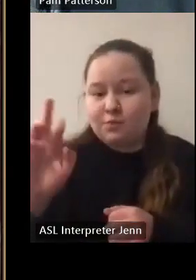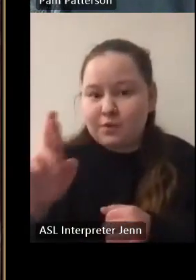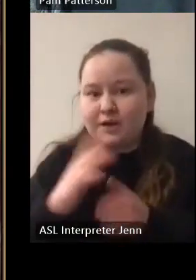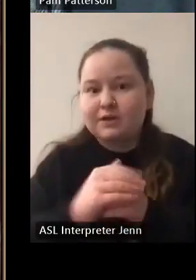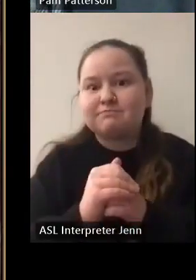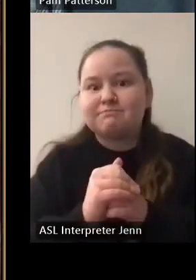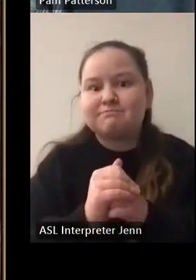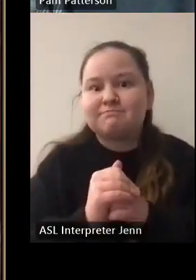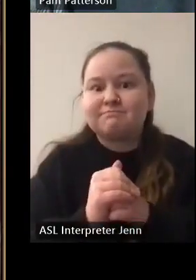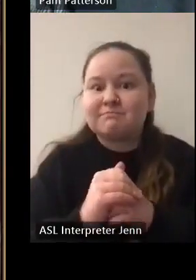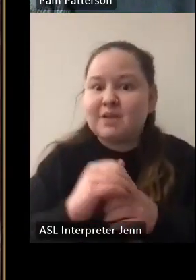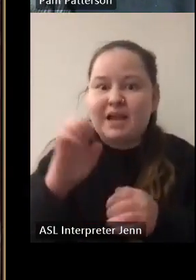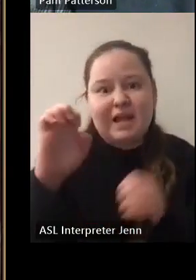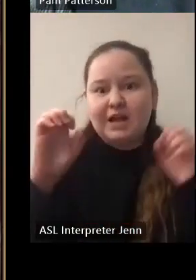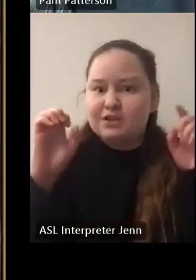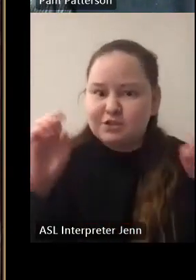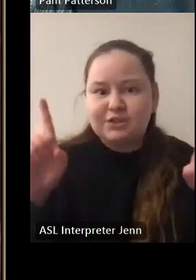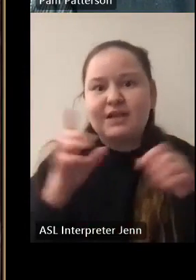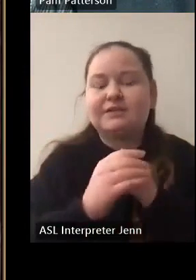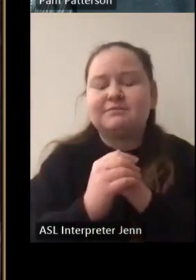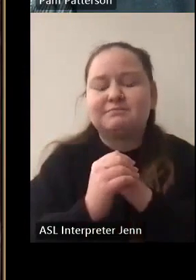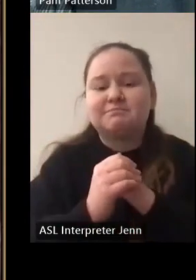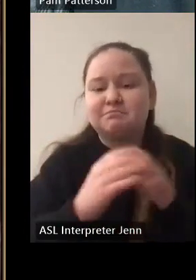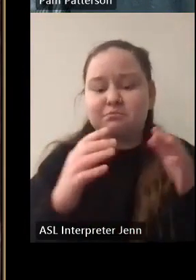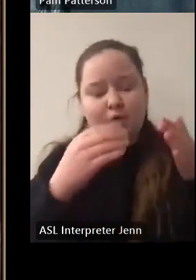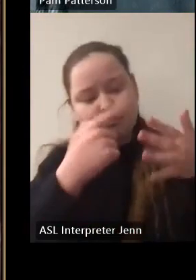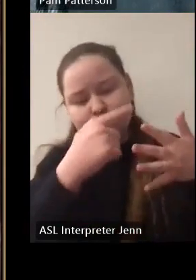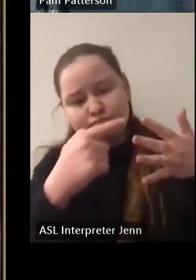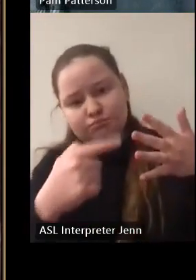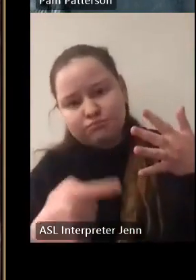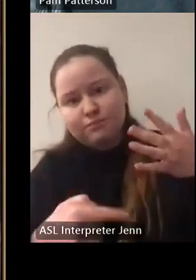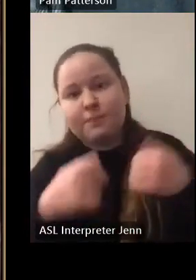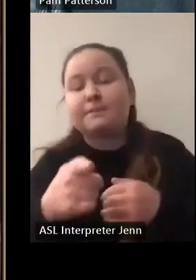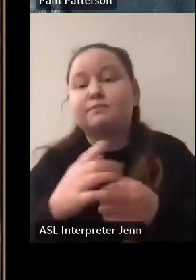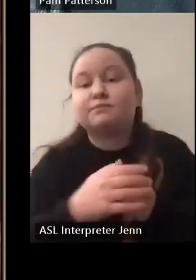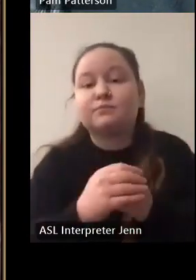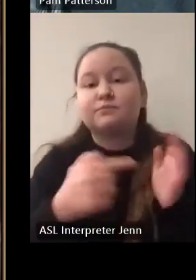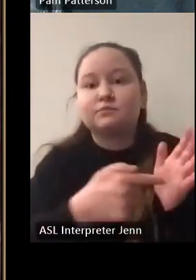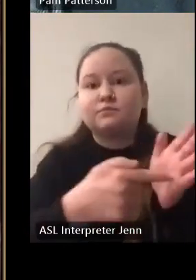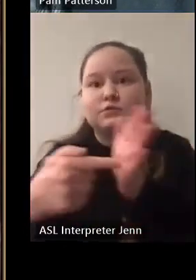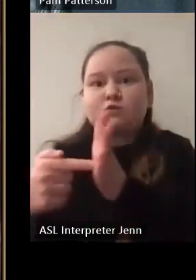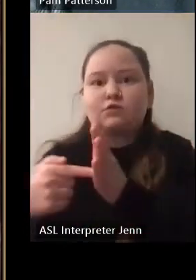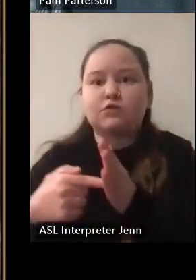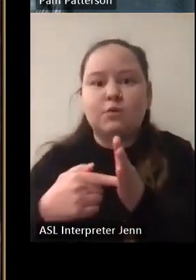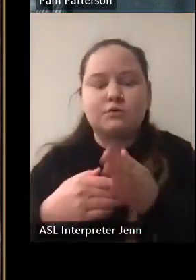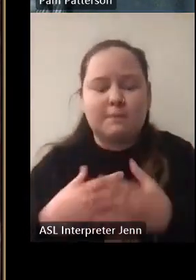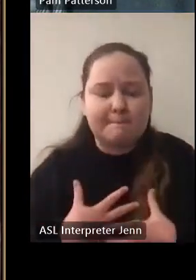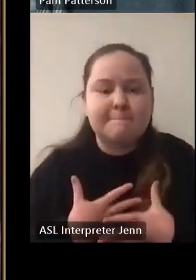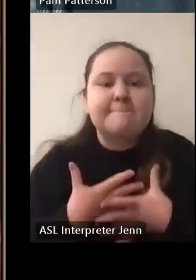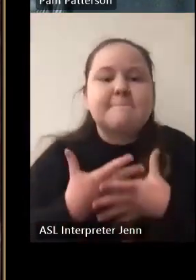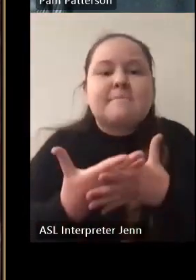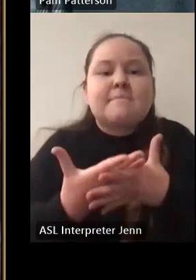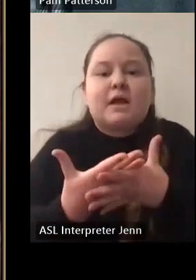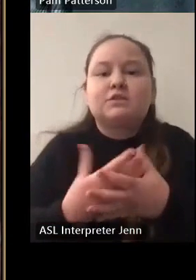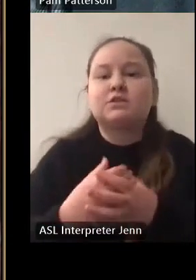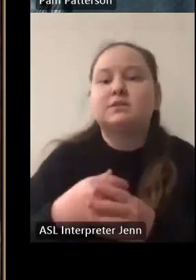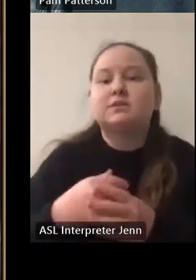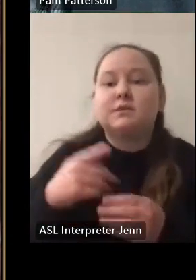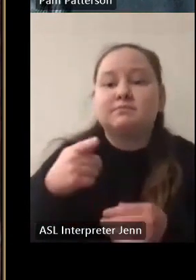writes, "In this short film, I show moments of passionate and erotic entanglement found in genderqueer